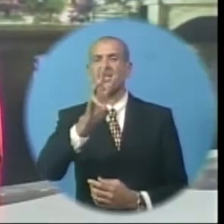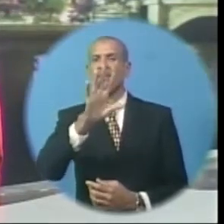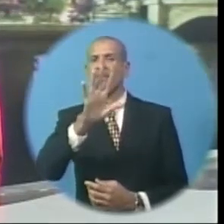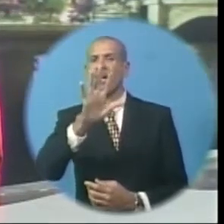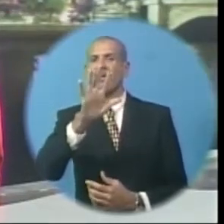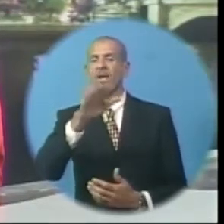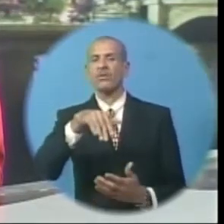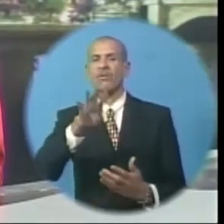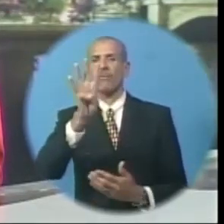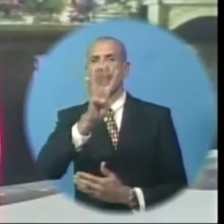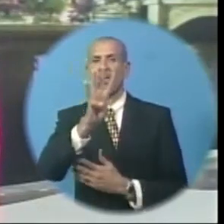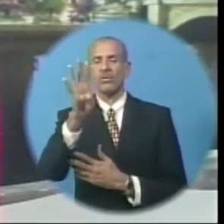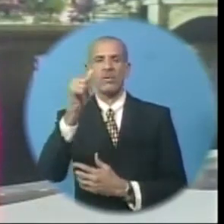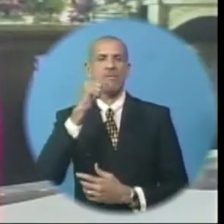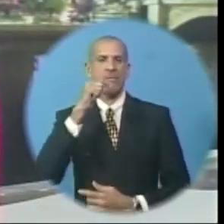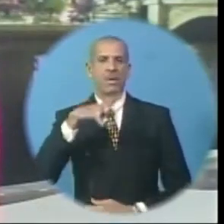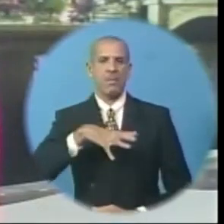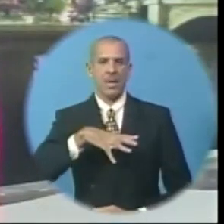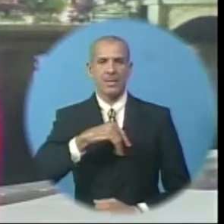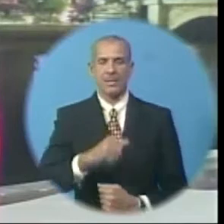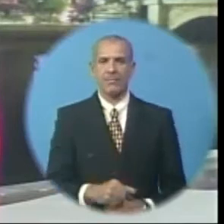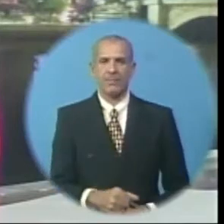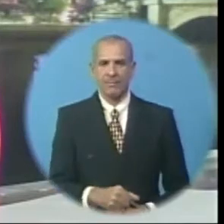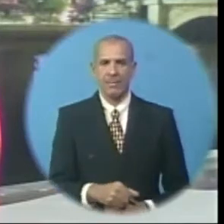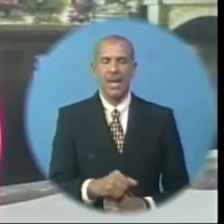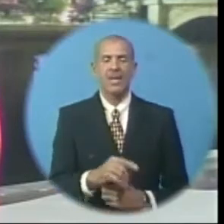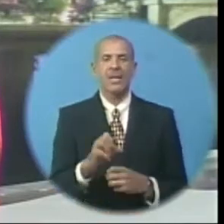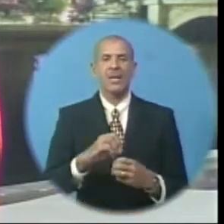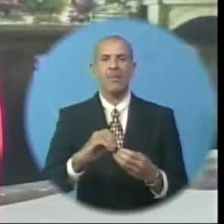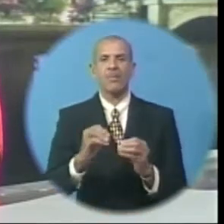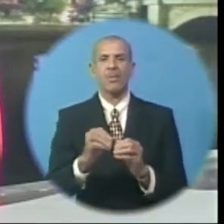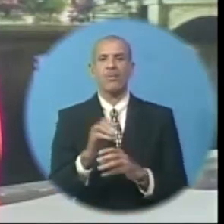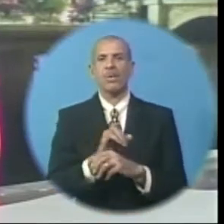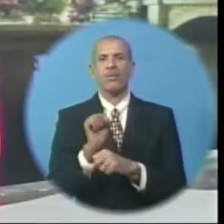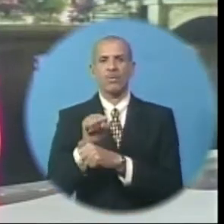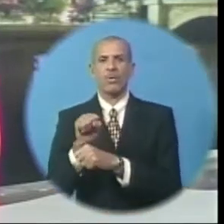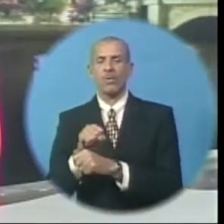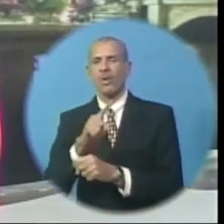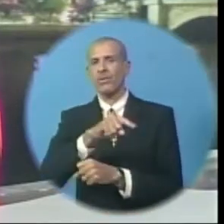65,400 were females. The number of people in the labor force stood at